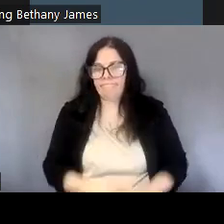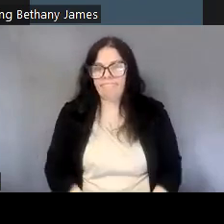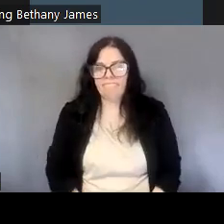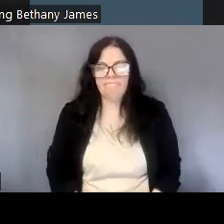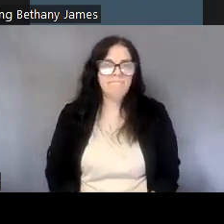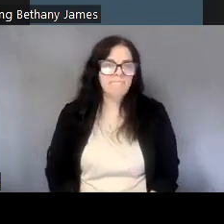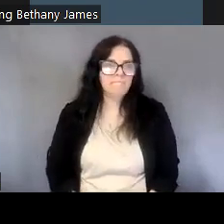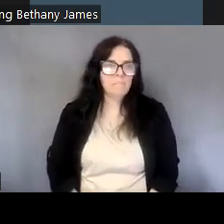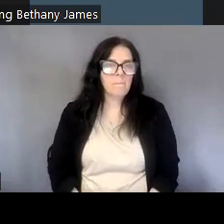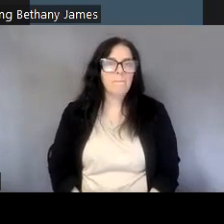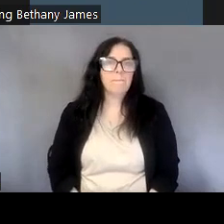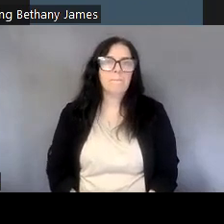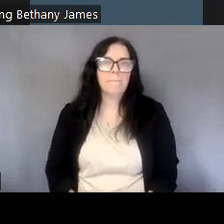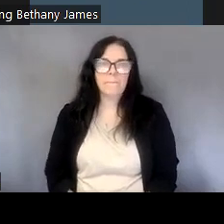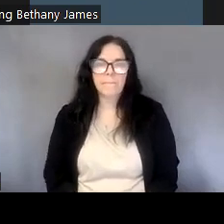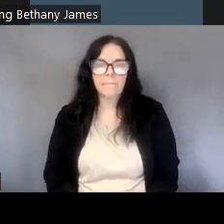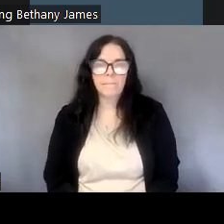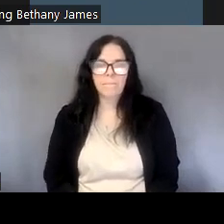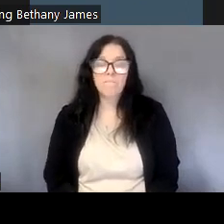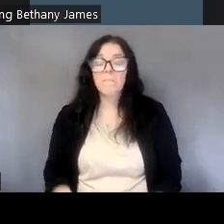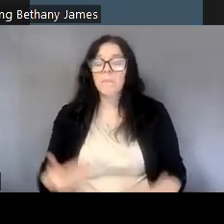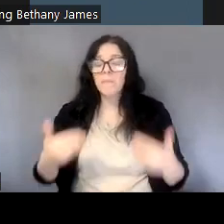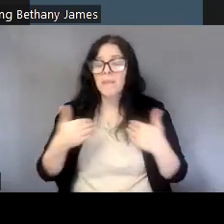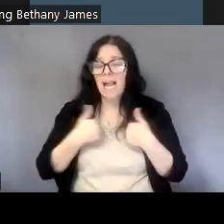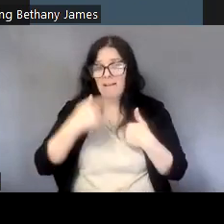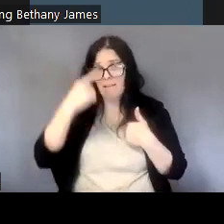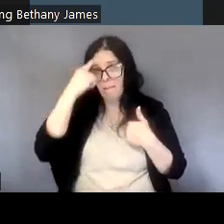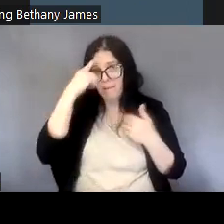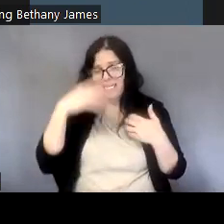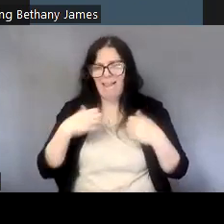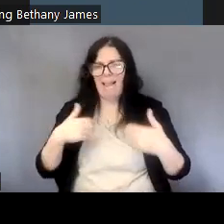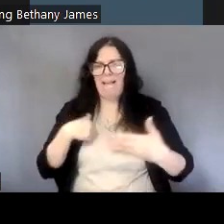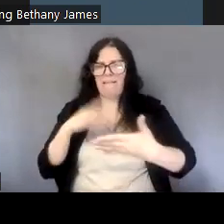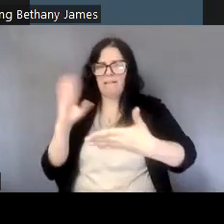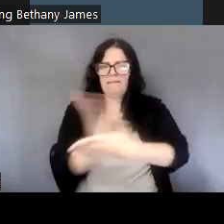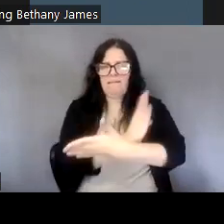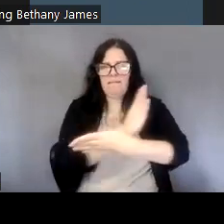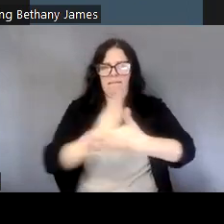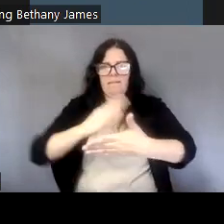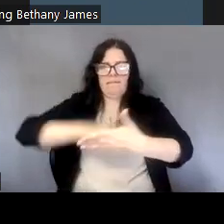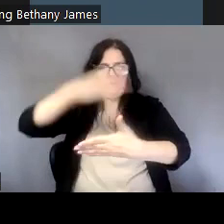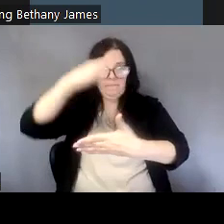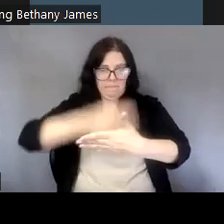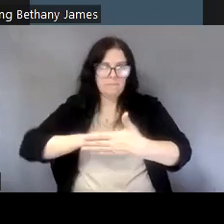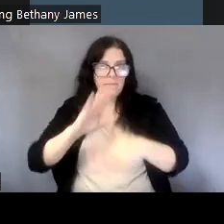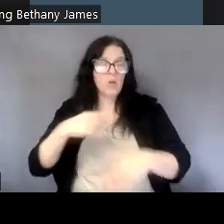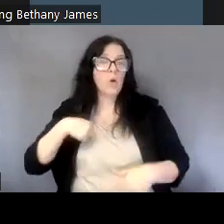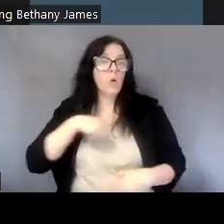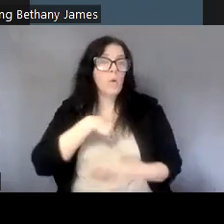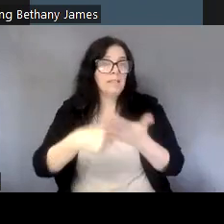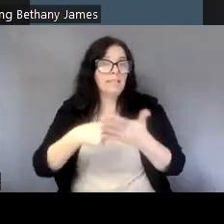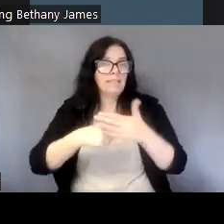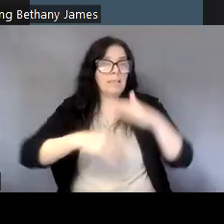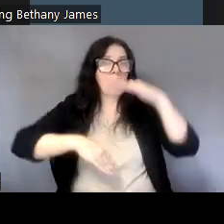So there's a mental health continuum. We talk about maximum mental health, and